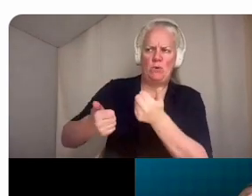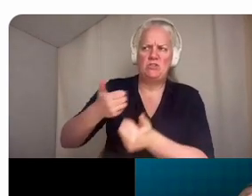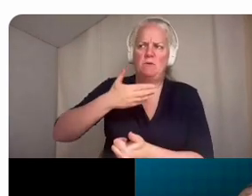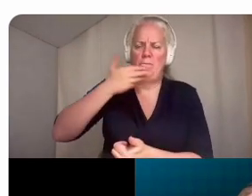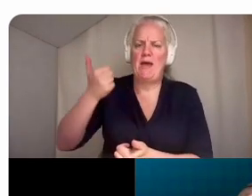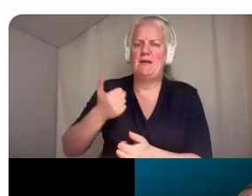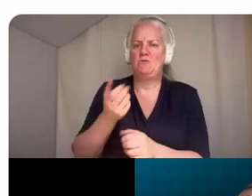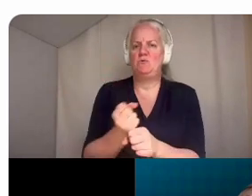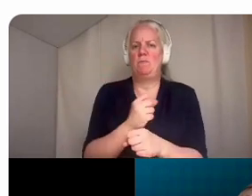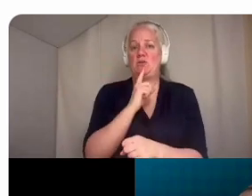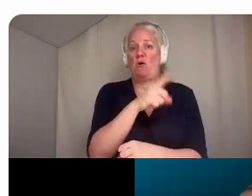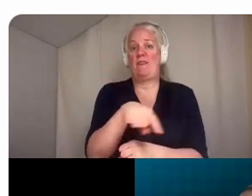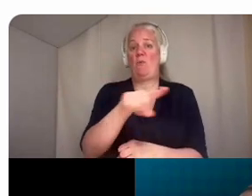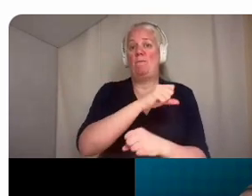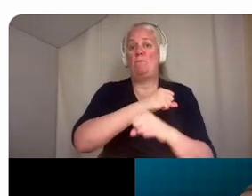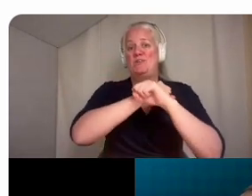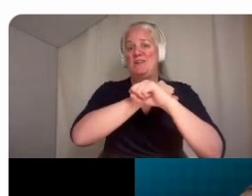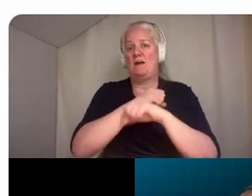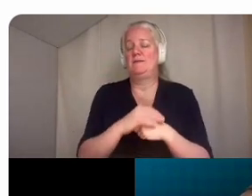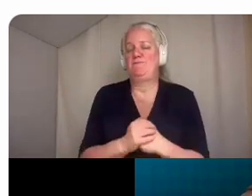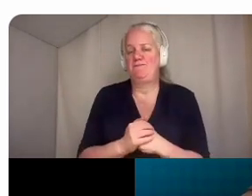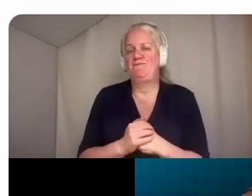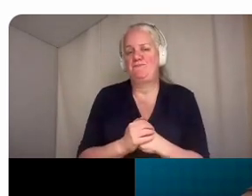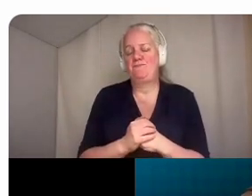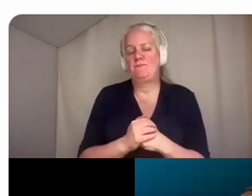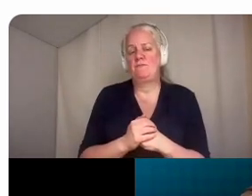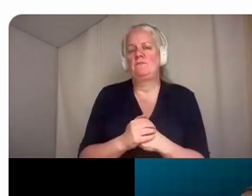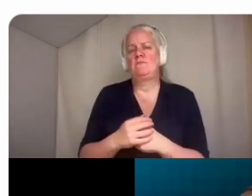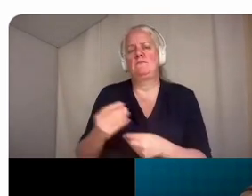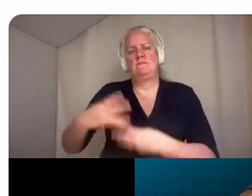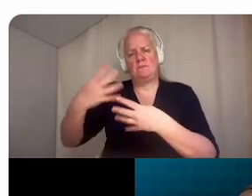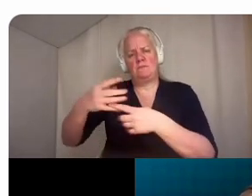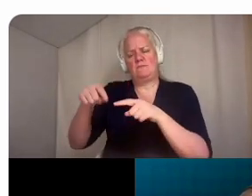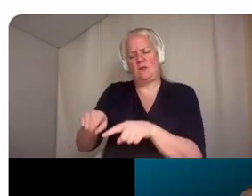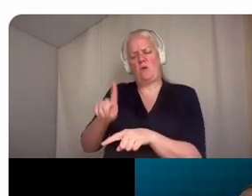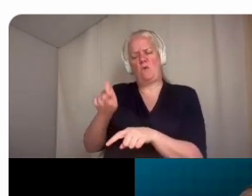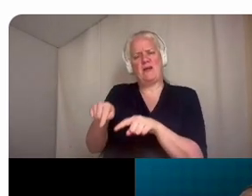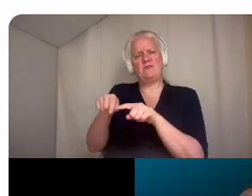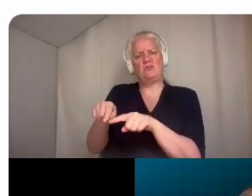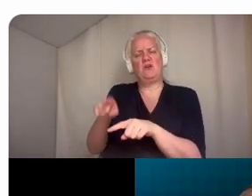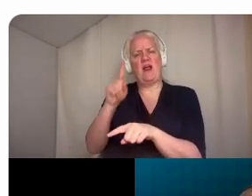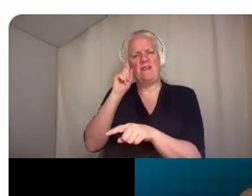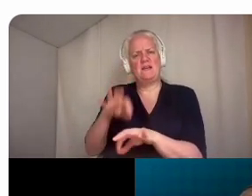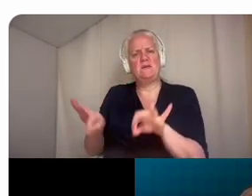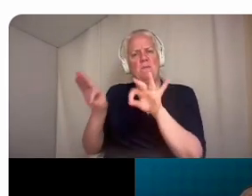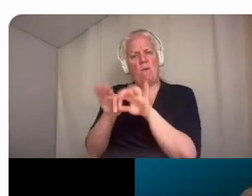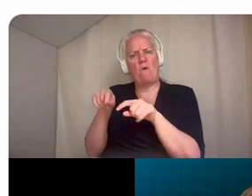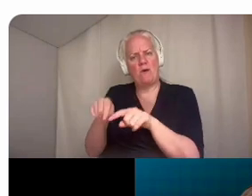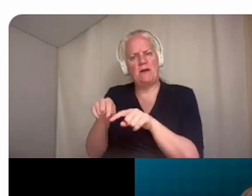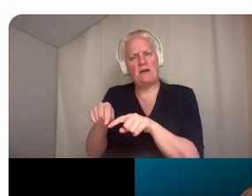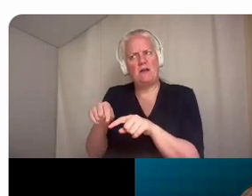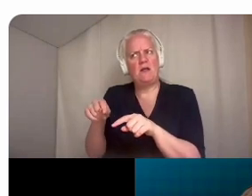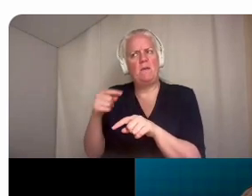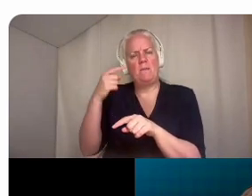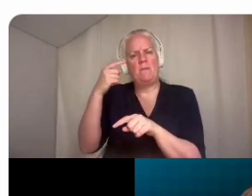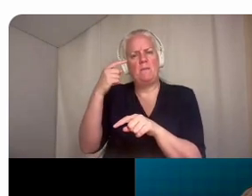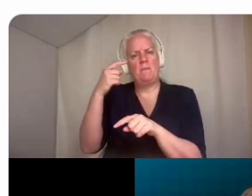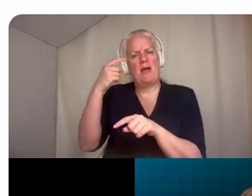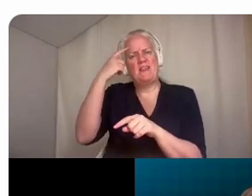you. And then there was another question, and to me it was kind of important because I think